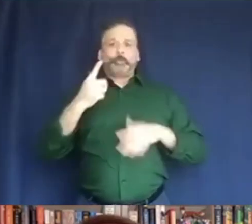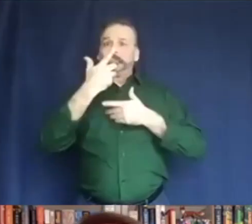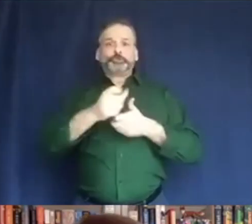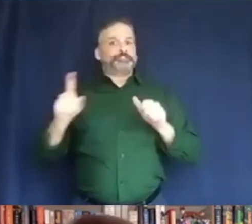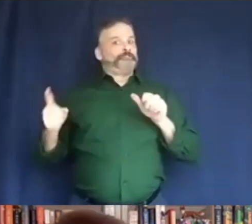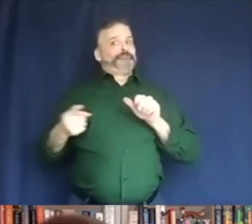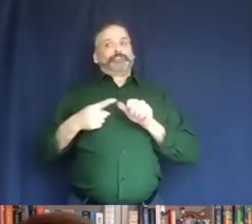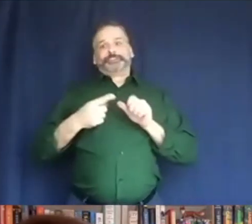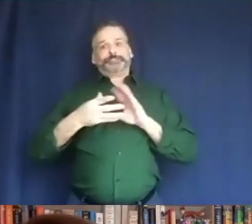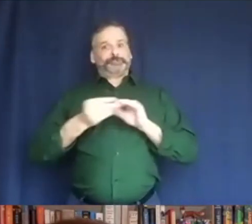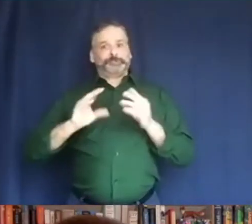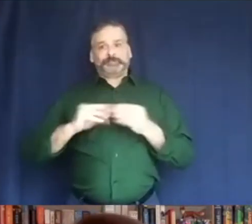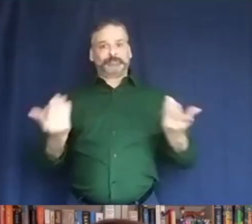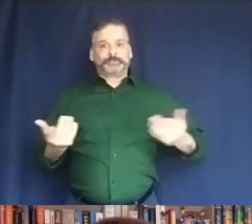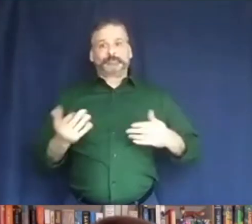basically.